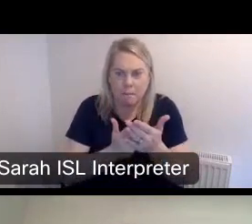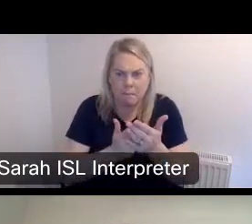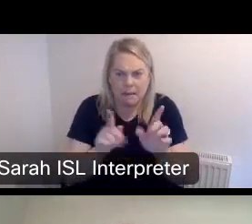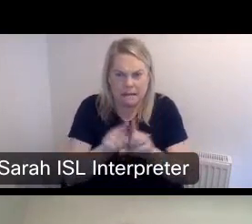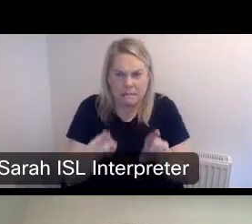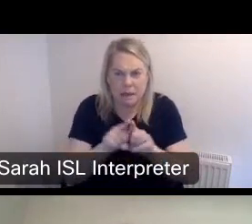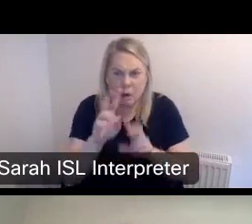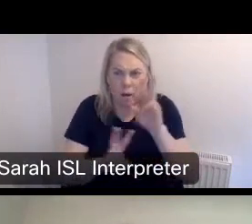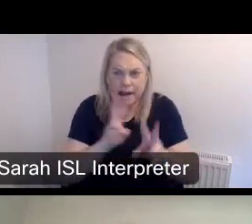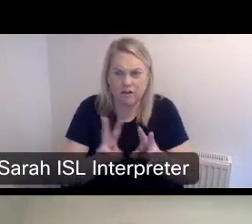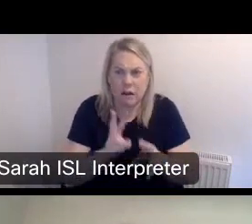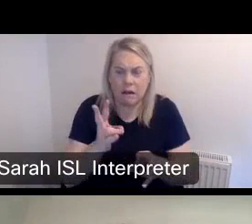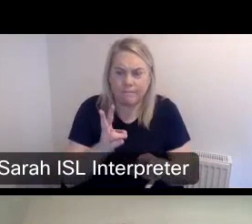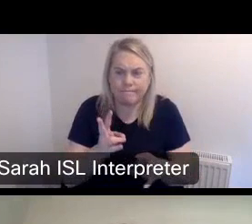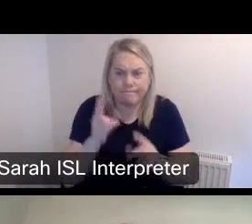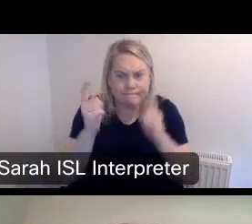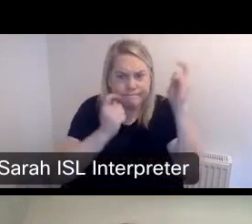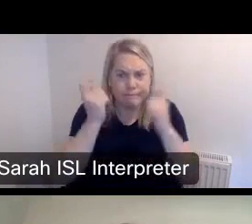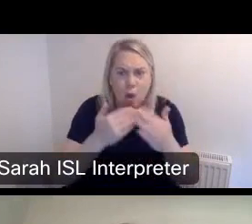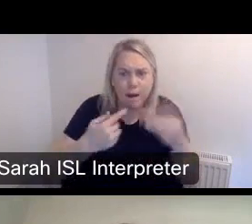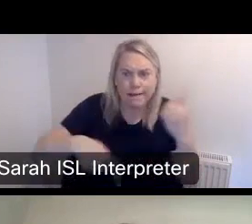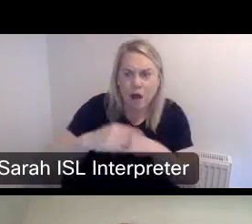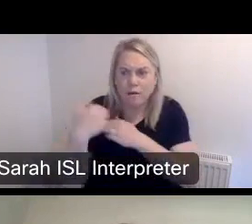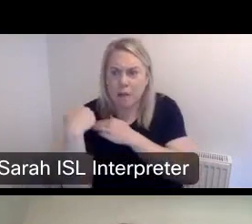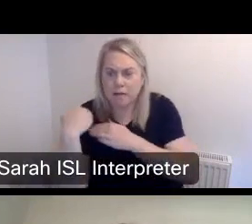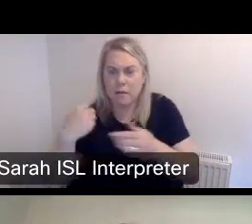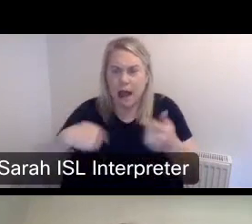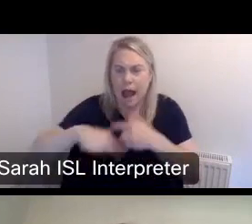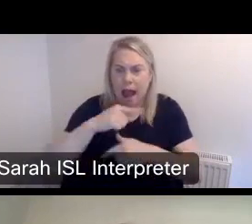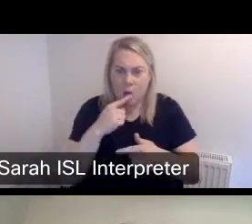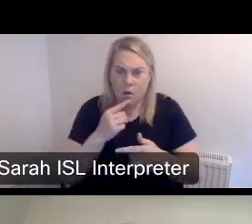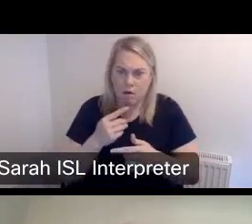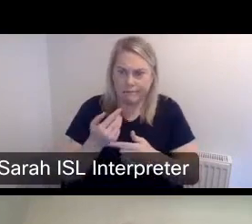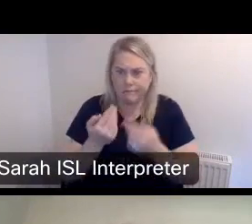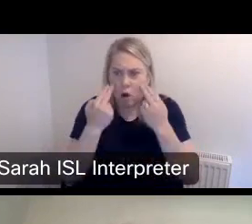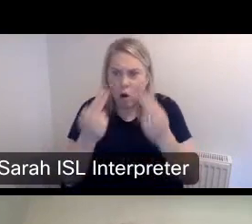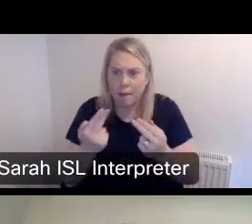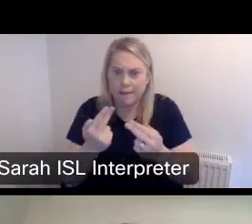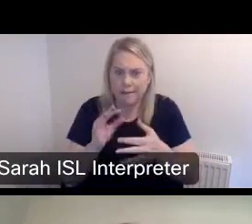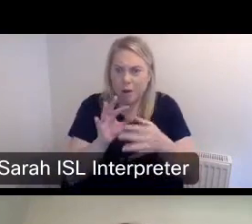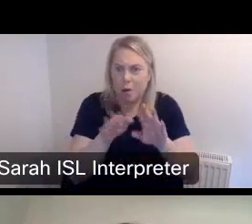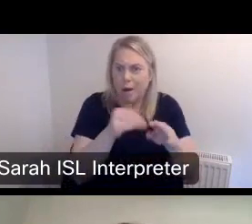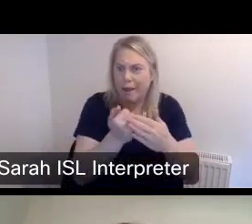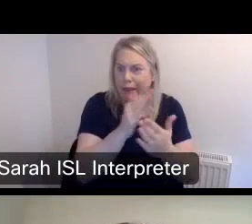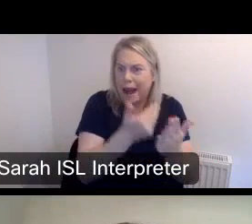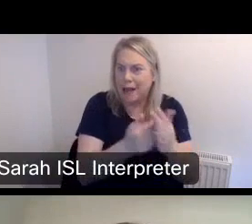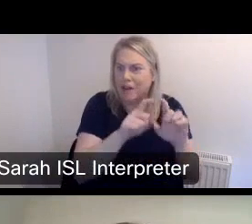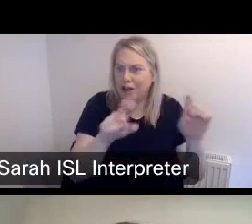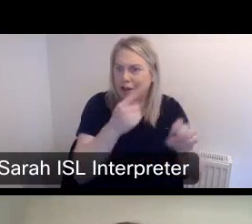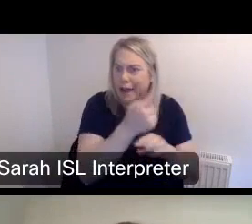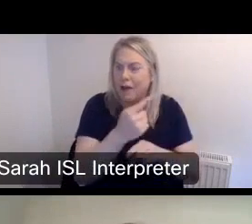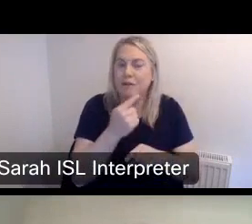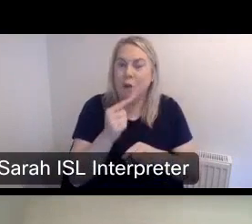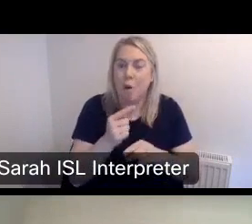what are our responsibilities? What are the requirements around the legislation? So we have a few slides just to set that out again here for you,